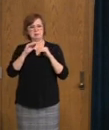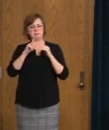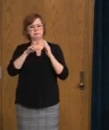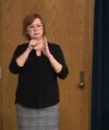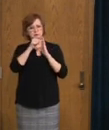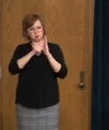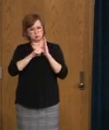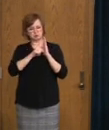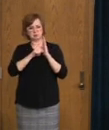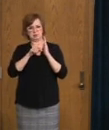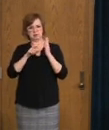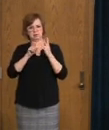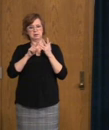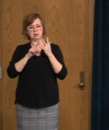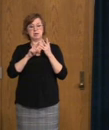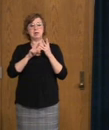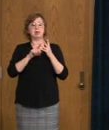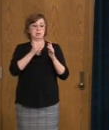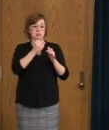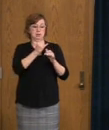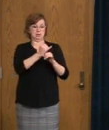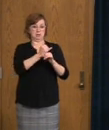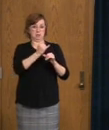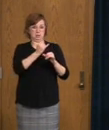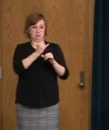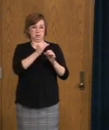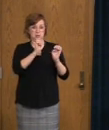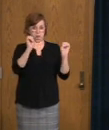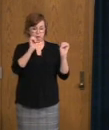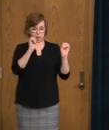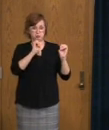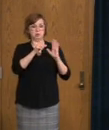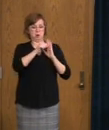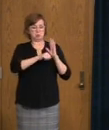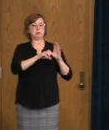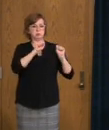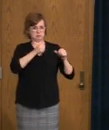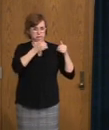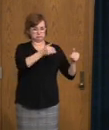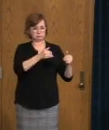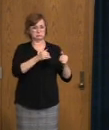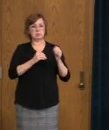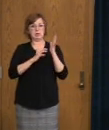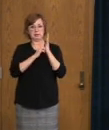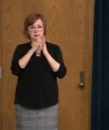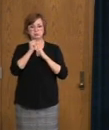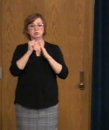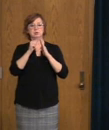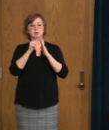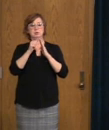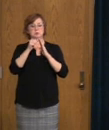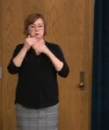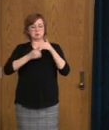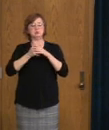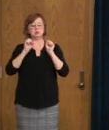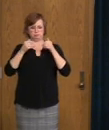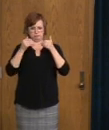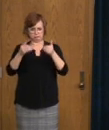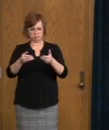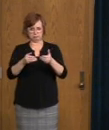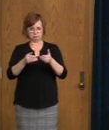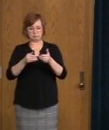cancer only. So again, as I mentioned before, slowing down these services it's essential in order to